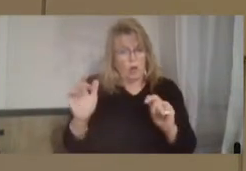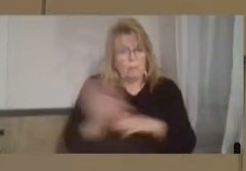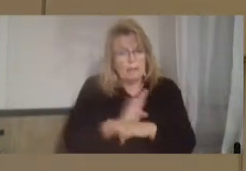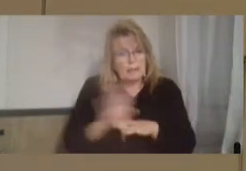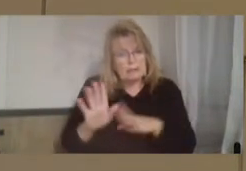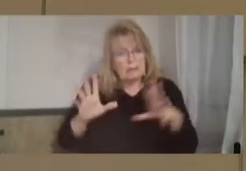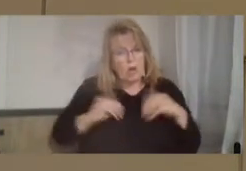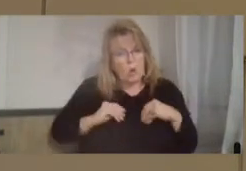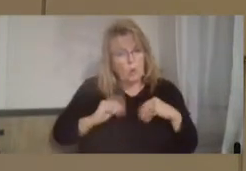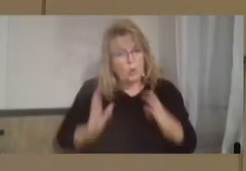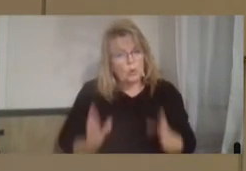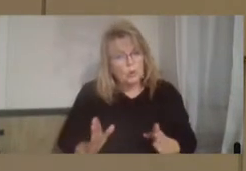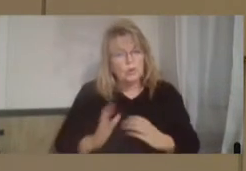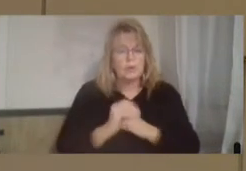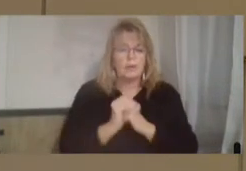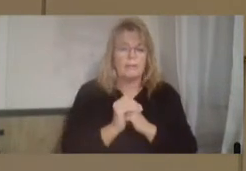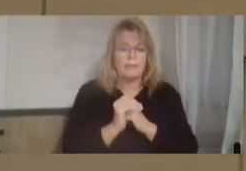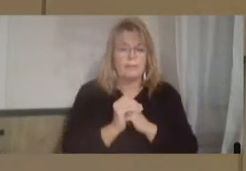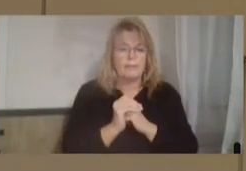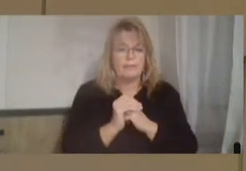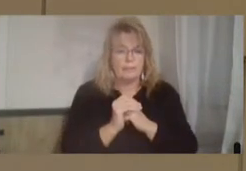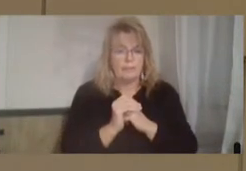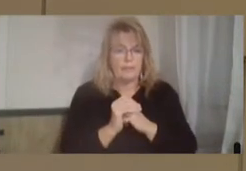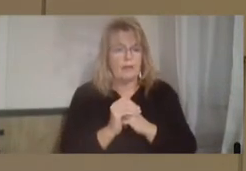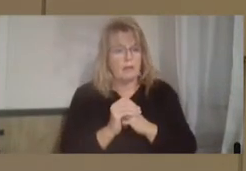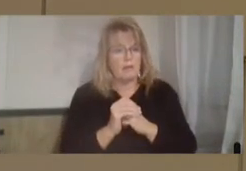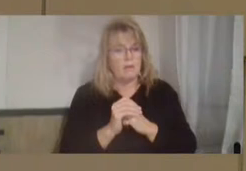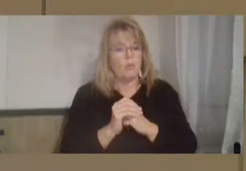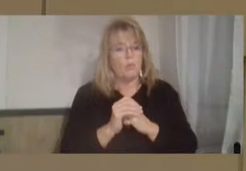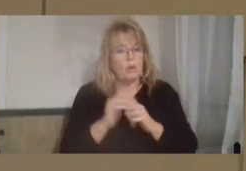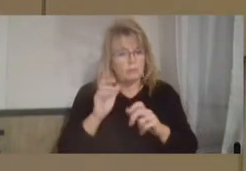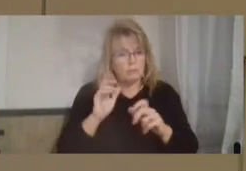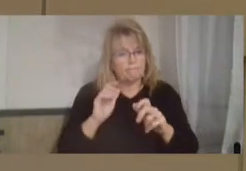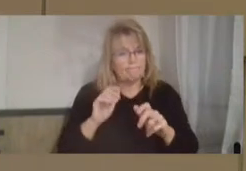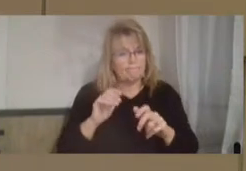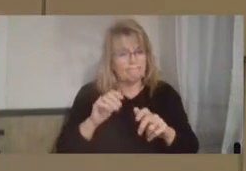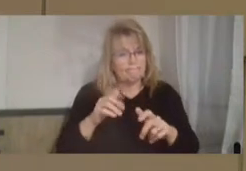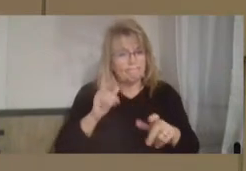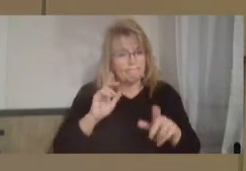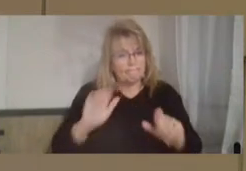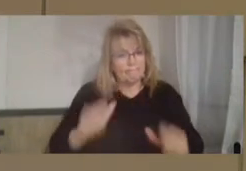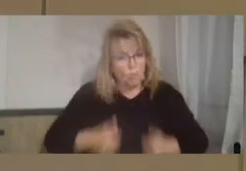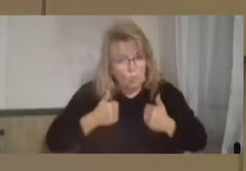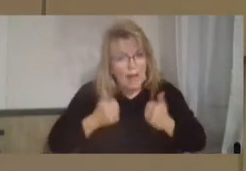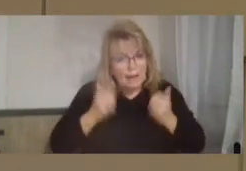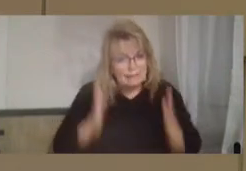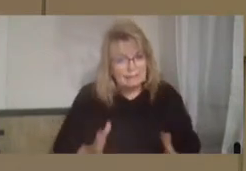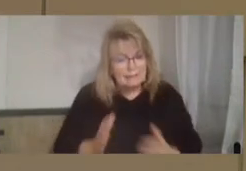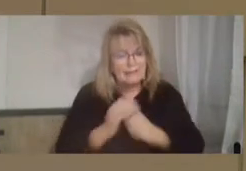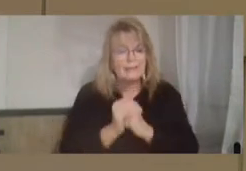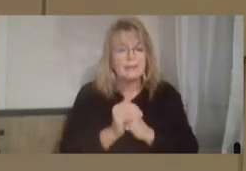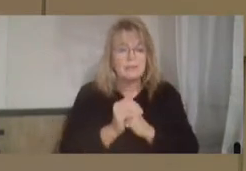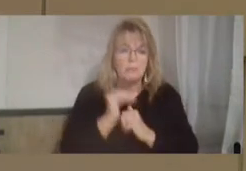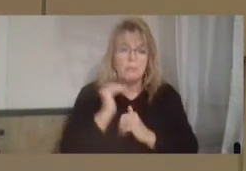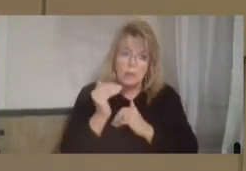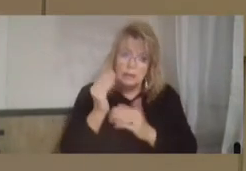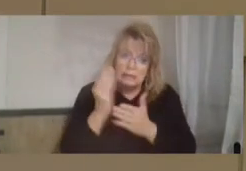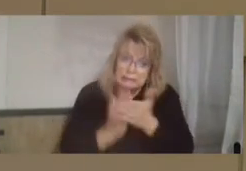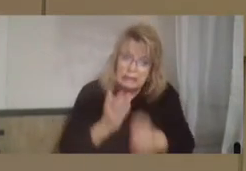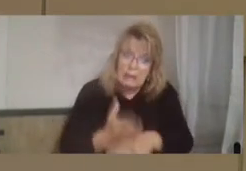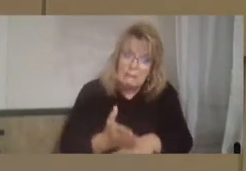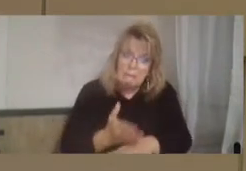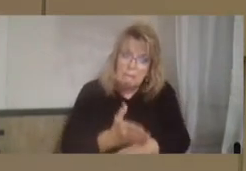with residents, and with the DCA. And we have made some progress. So there